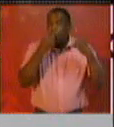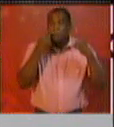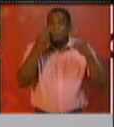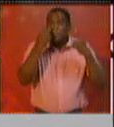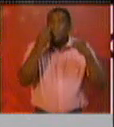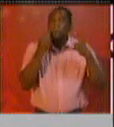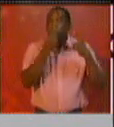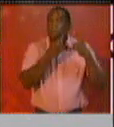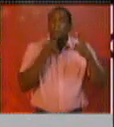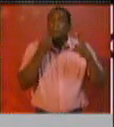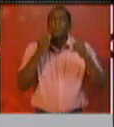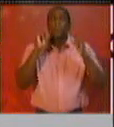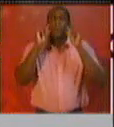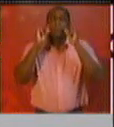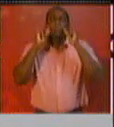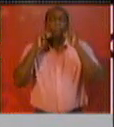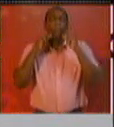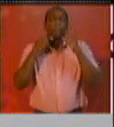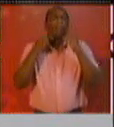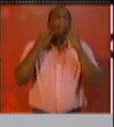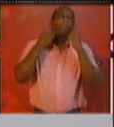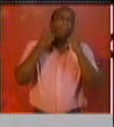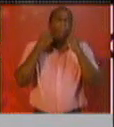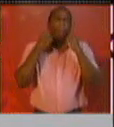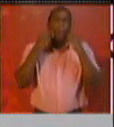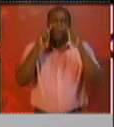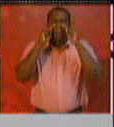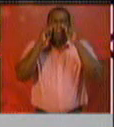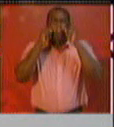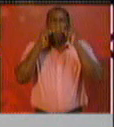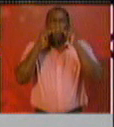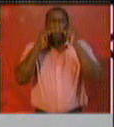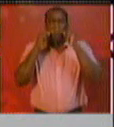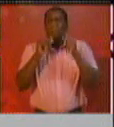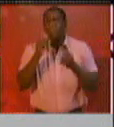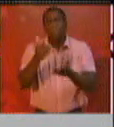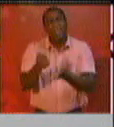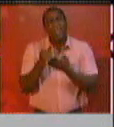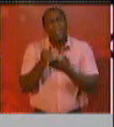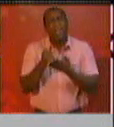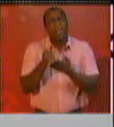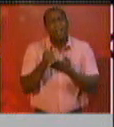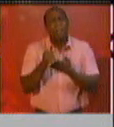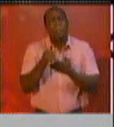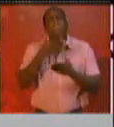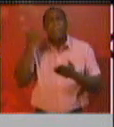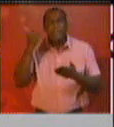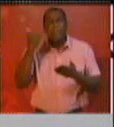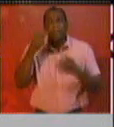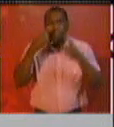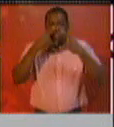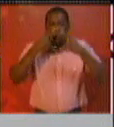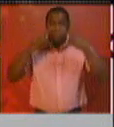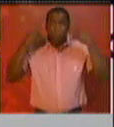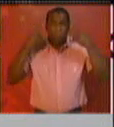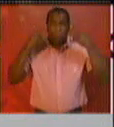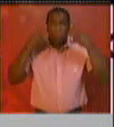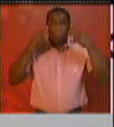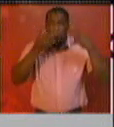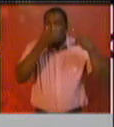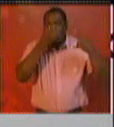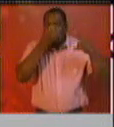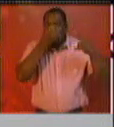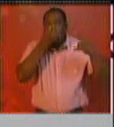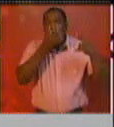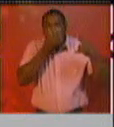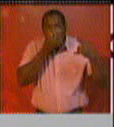down to reveal your nostrils. That doesn't help. We want to ask people to remain